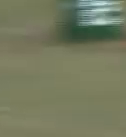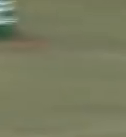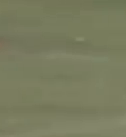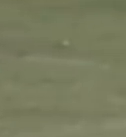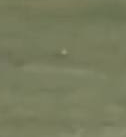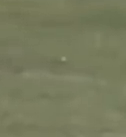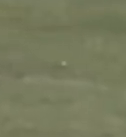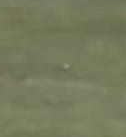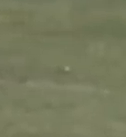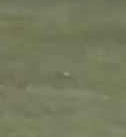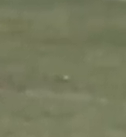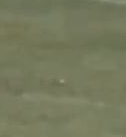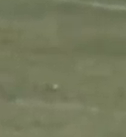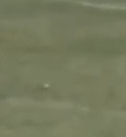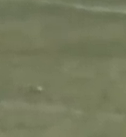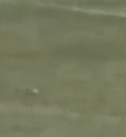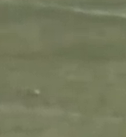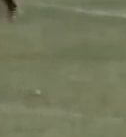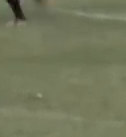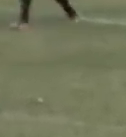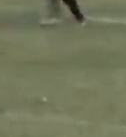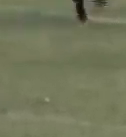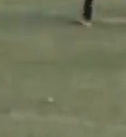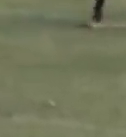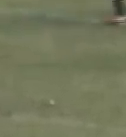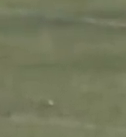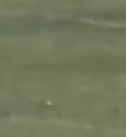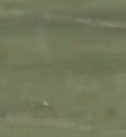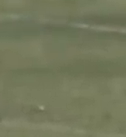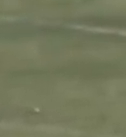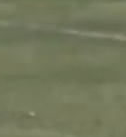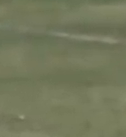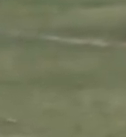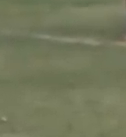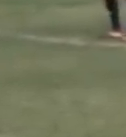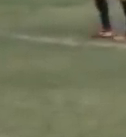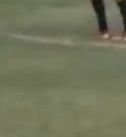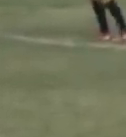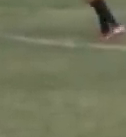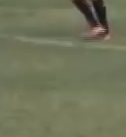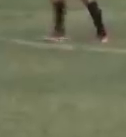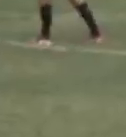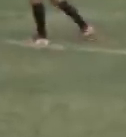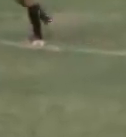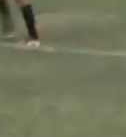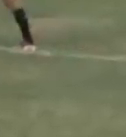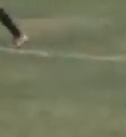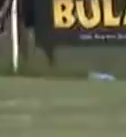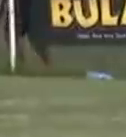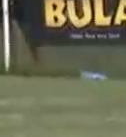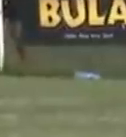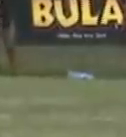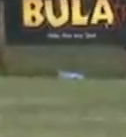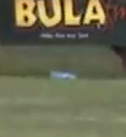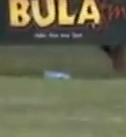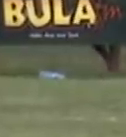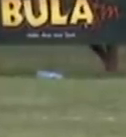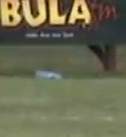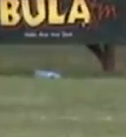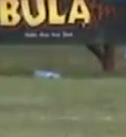Naitasiri. Tomasi Nainduki was denied a couple of minutes ago. Naitasiri